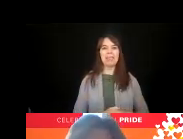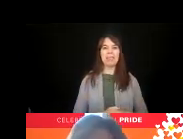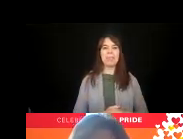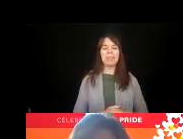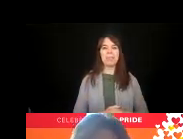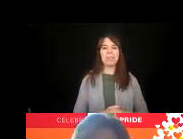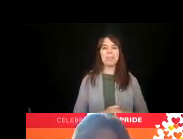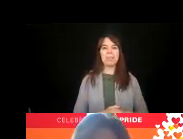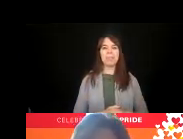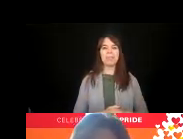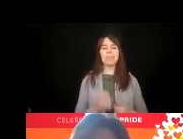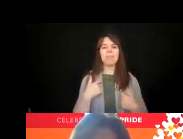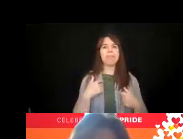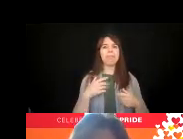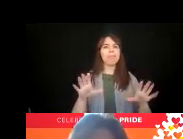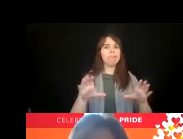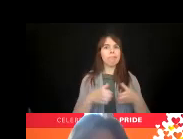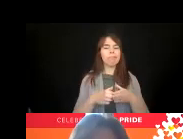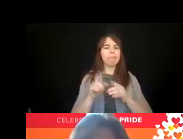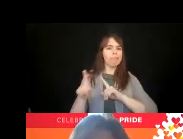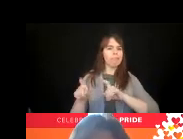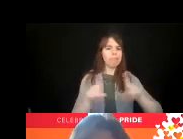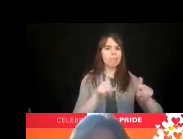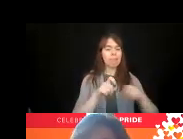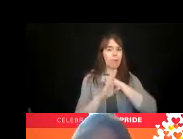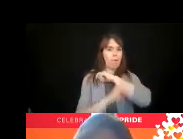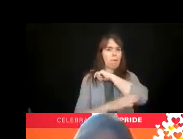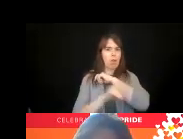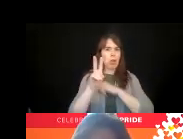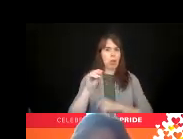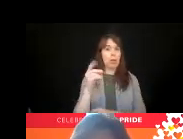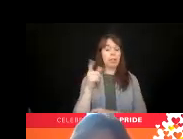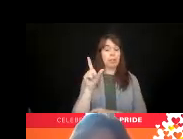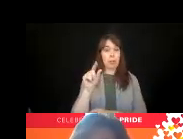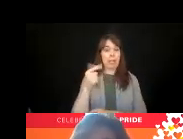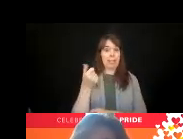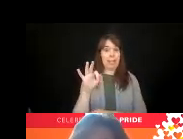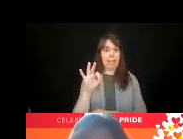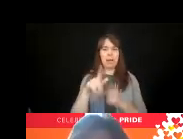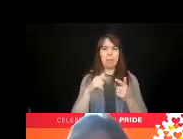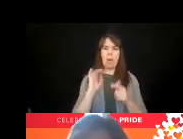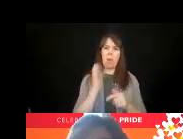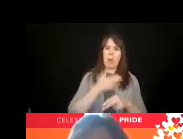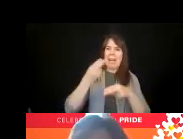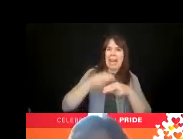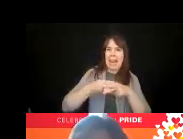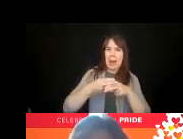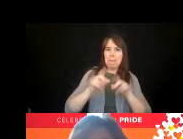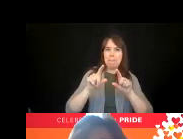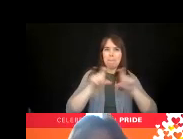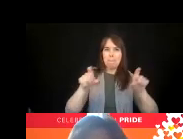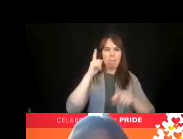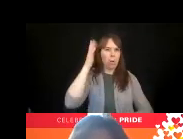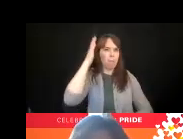When we held focus groups in the fall of 2019 around our brand campaign for the